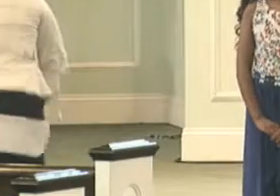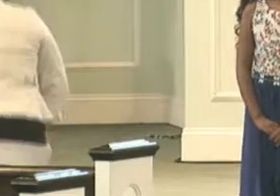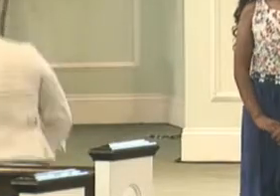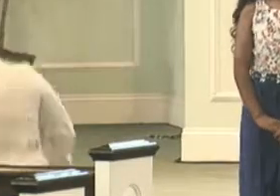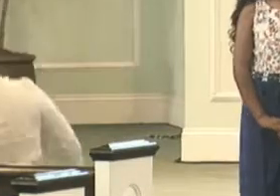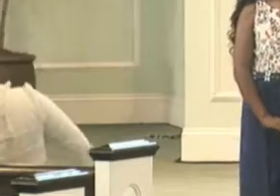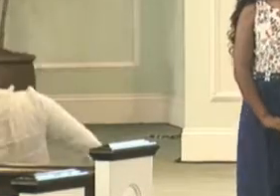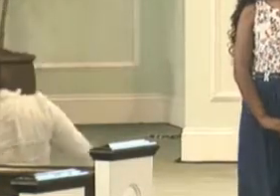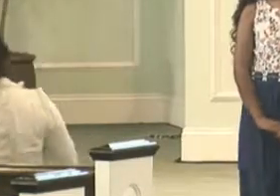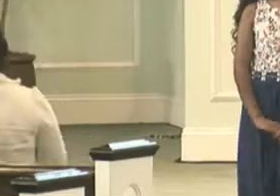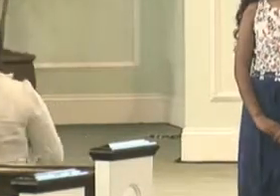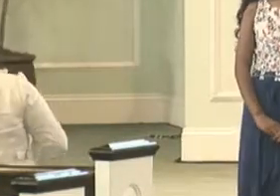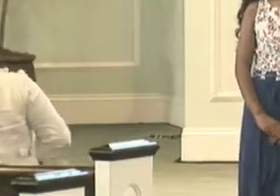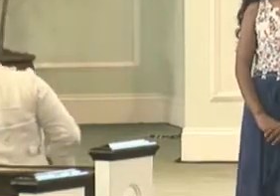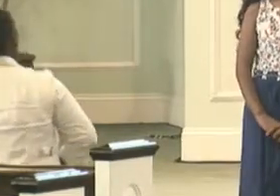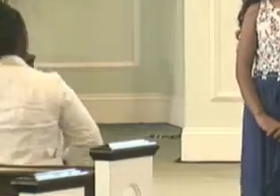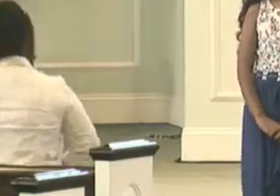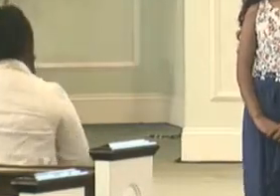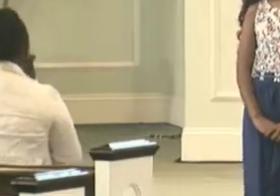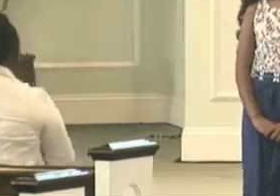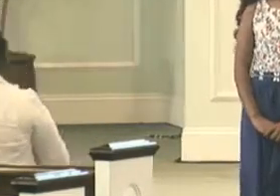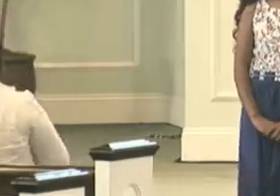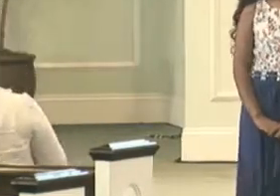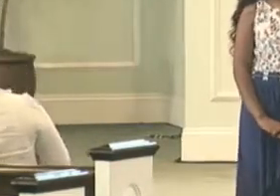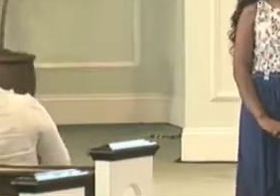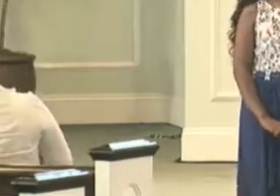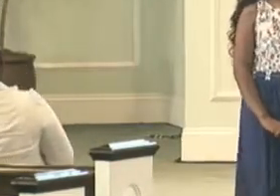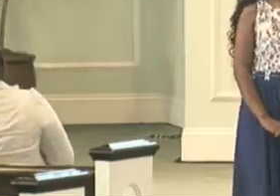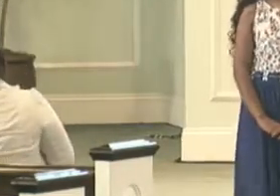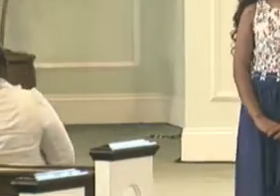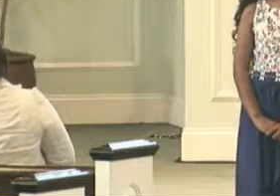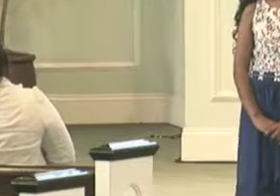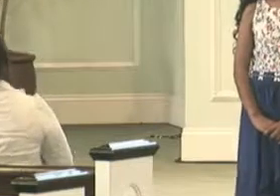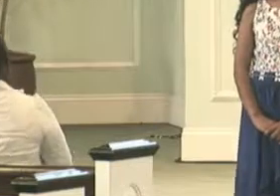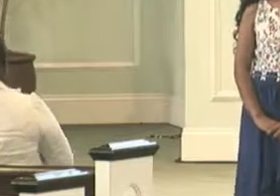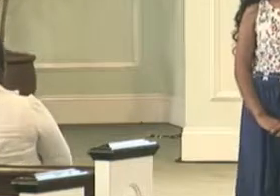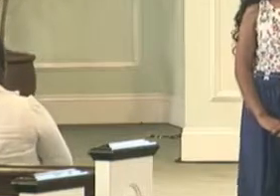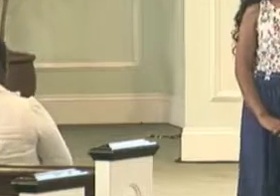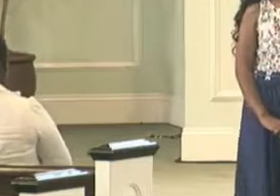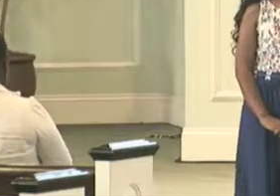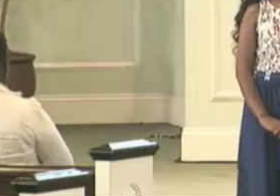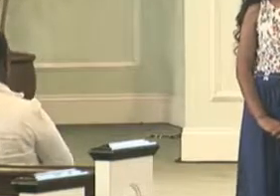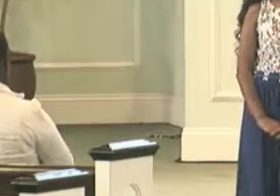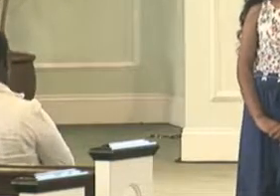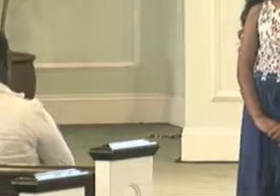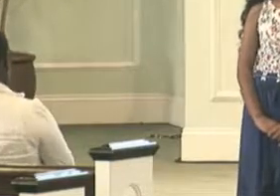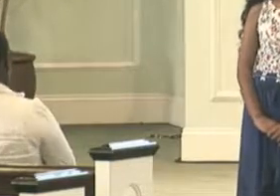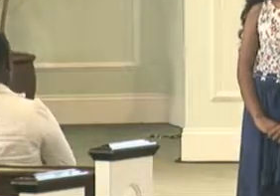Like the one.